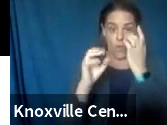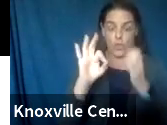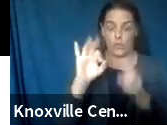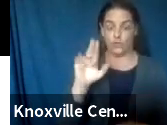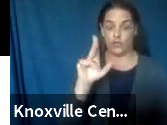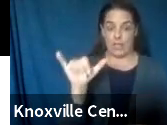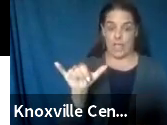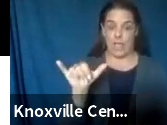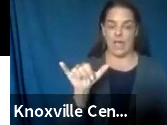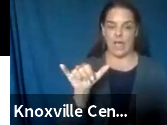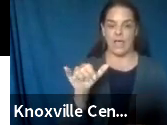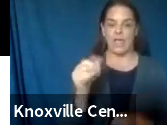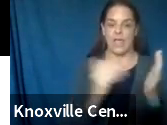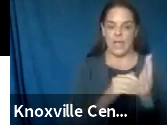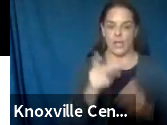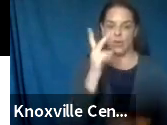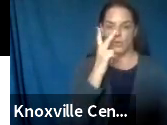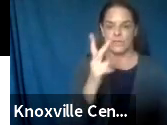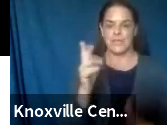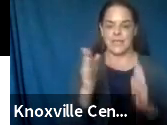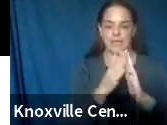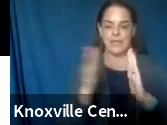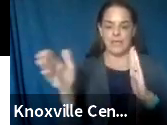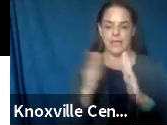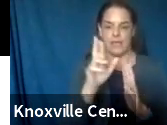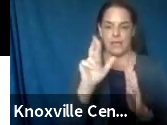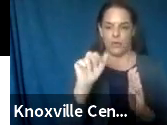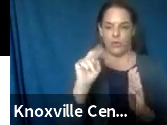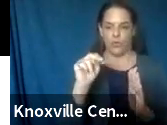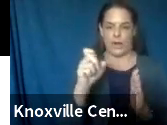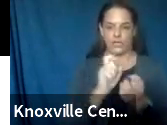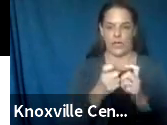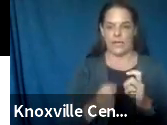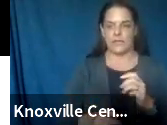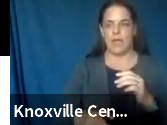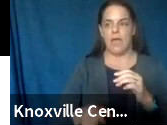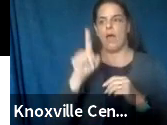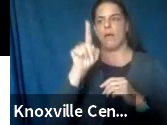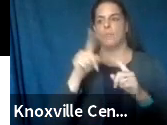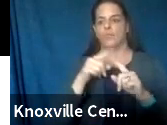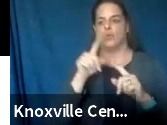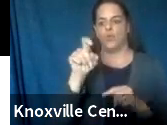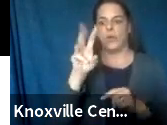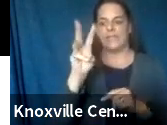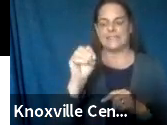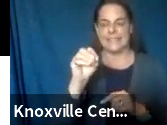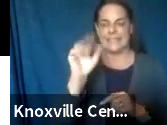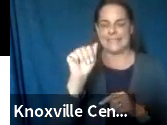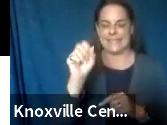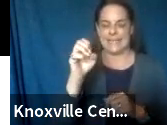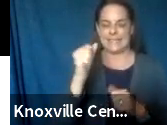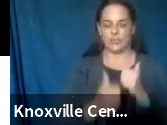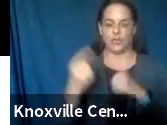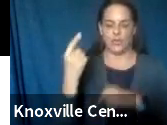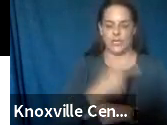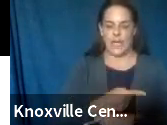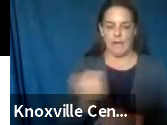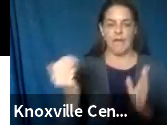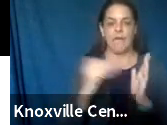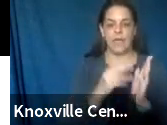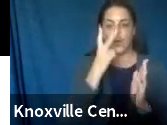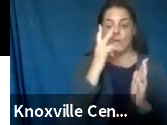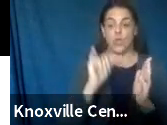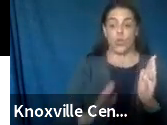July, and again, you'll see that the range has changed up to 160 cases per day. And again, we saw a little bit of a